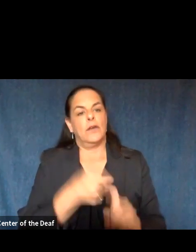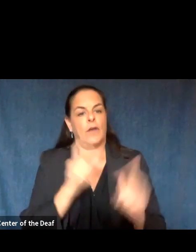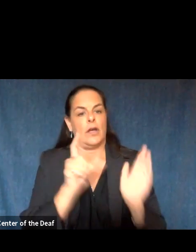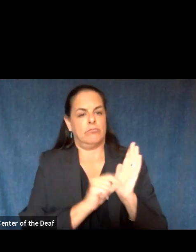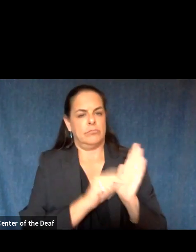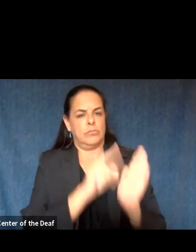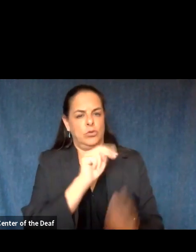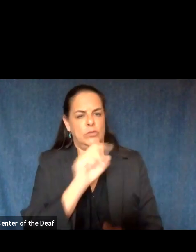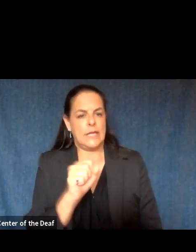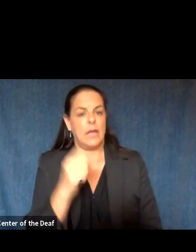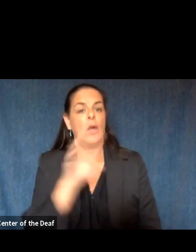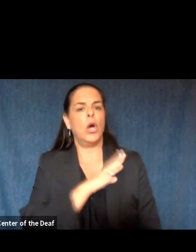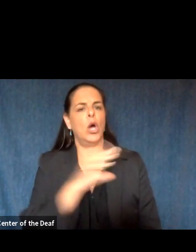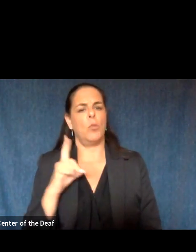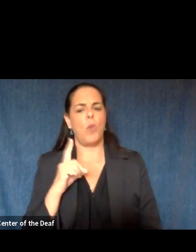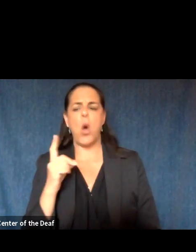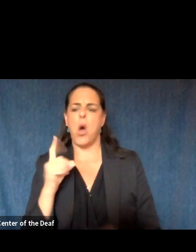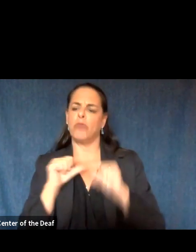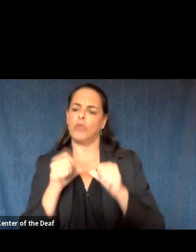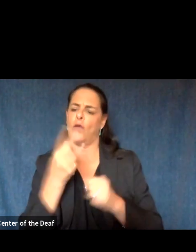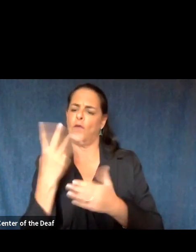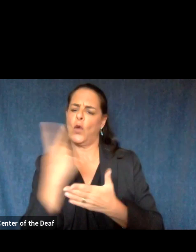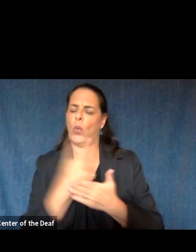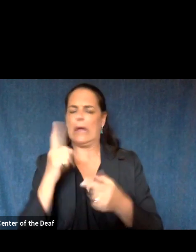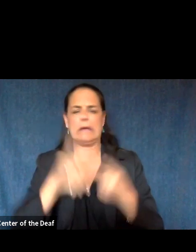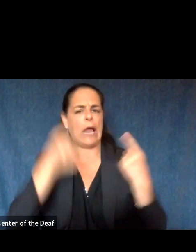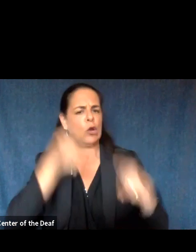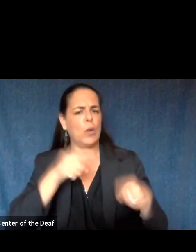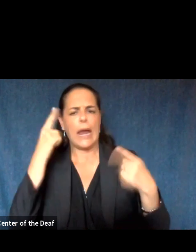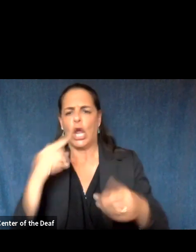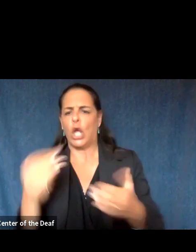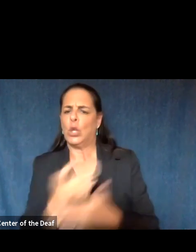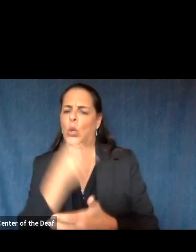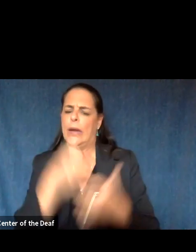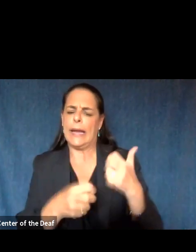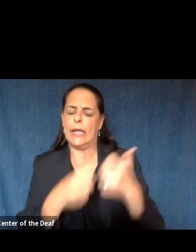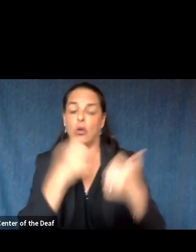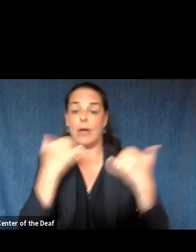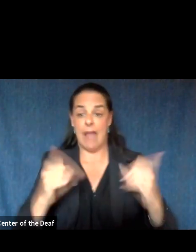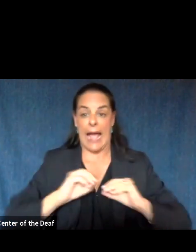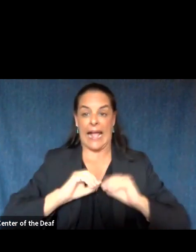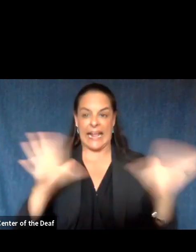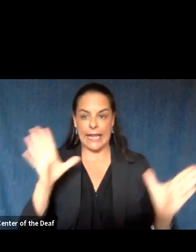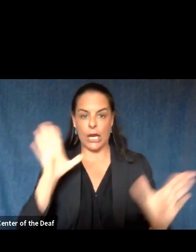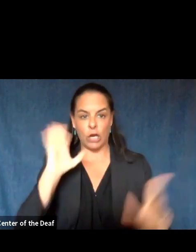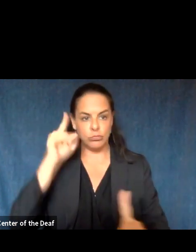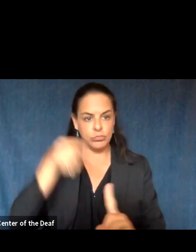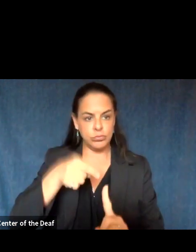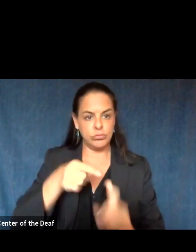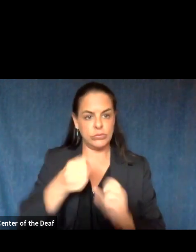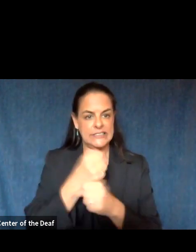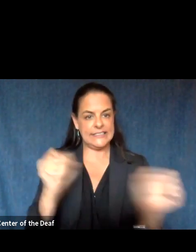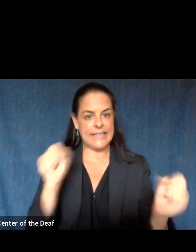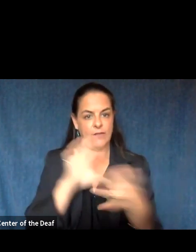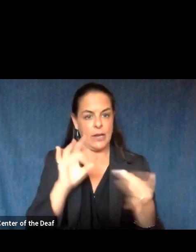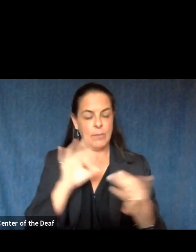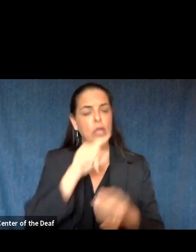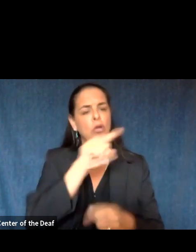went from a few weeks of not being able to reach a consensus on any new issues to a clear and concise safety message. You work